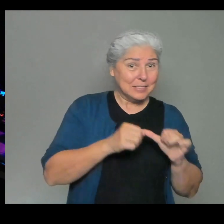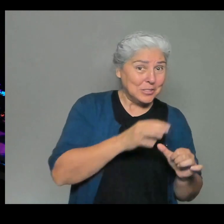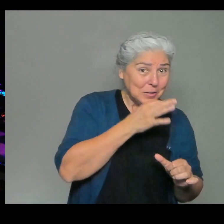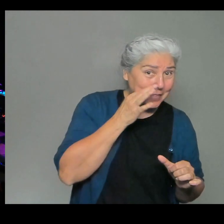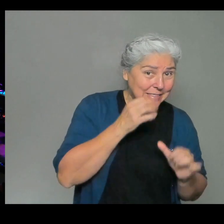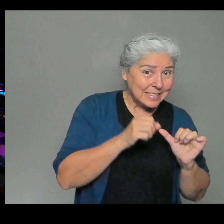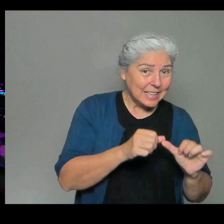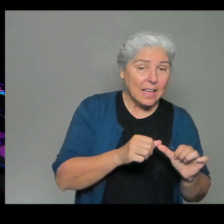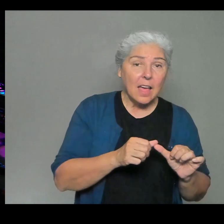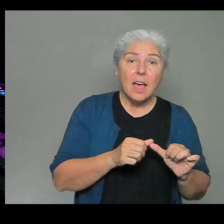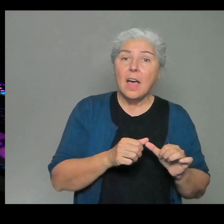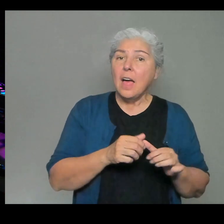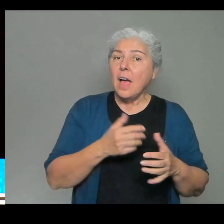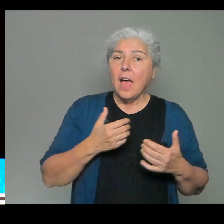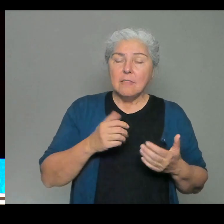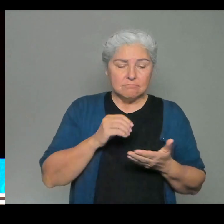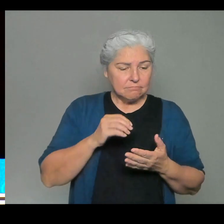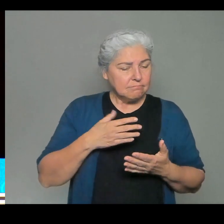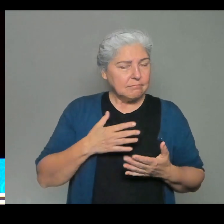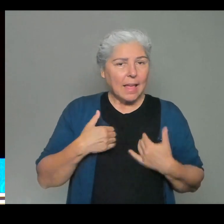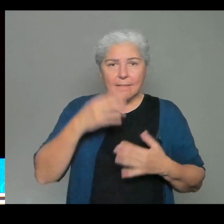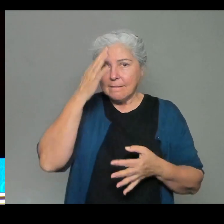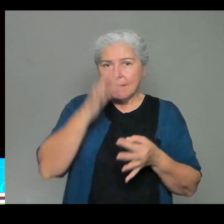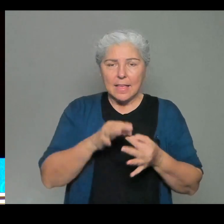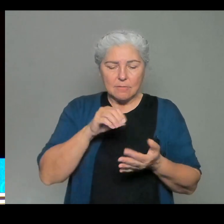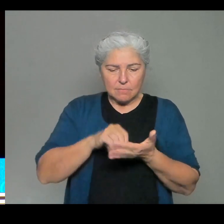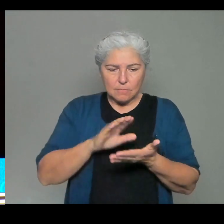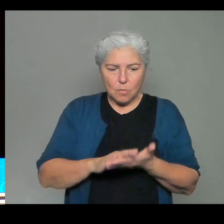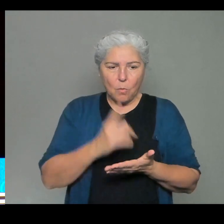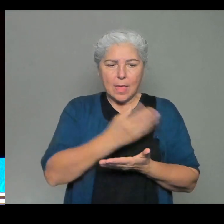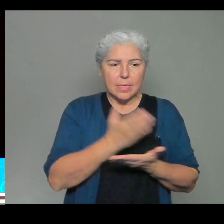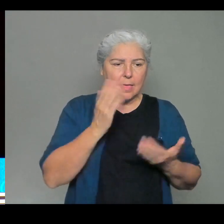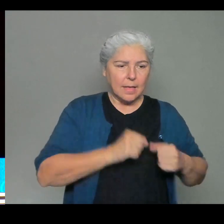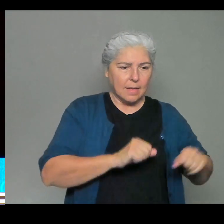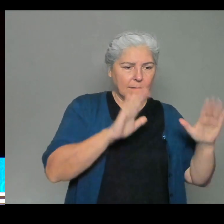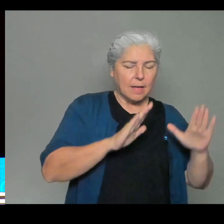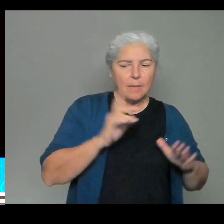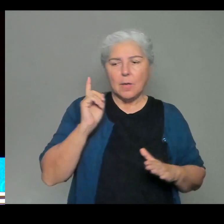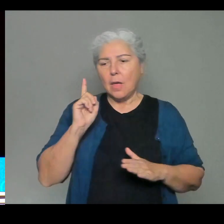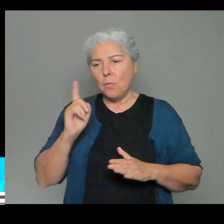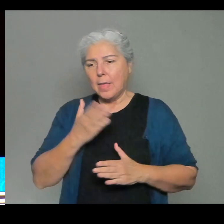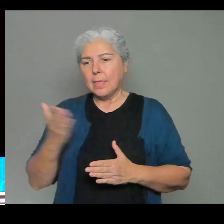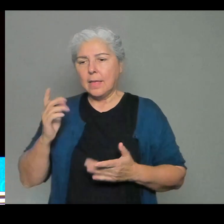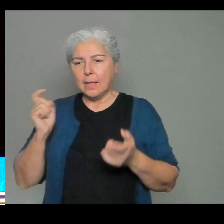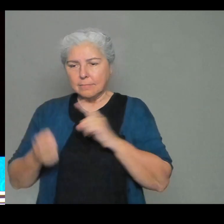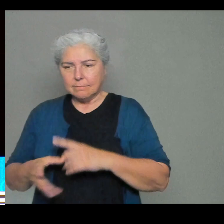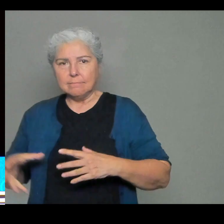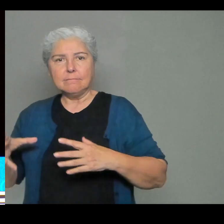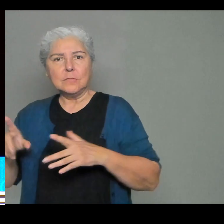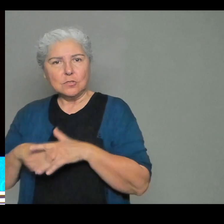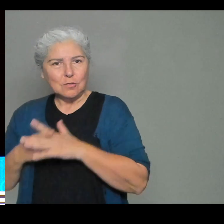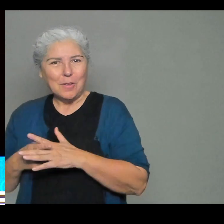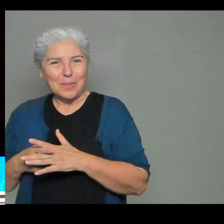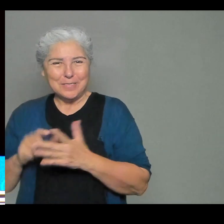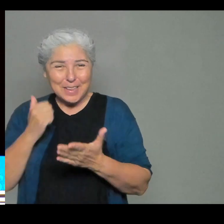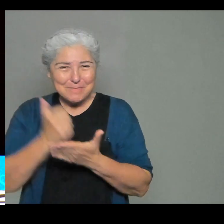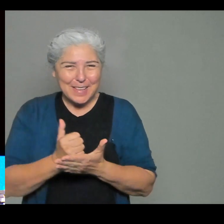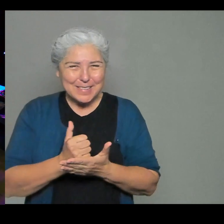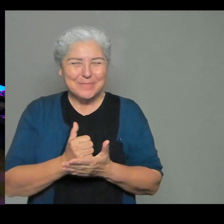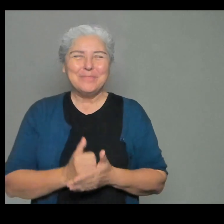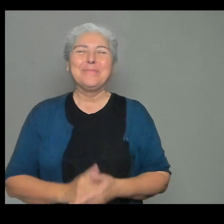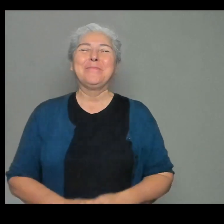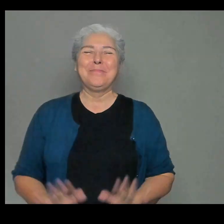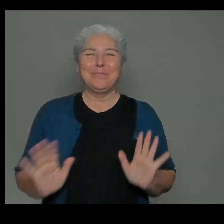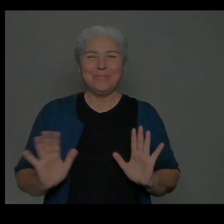go through your fast this week. Be faithful to write down one thing you're going to give up and one thing you're going to adopt in your fast. Amen? Amen, Pastor?